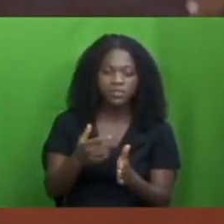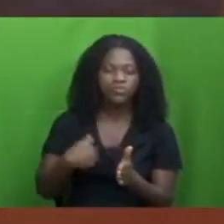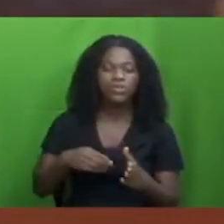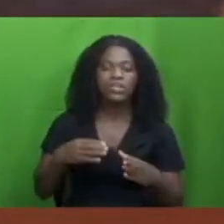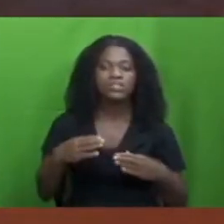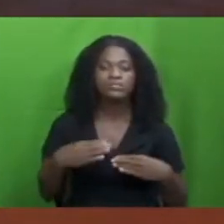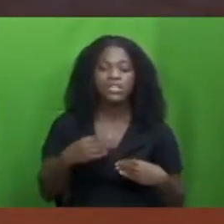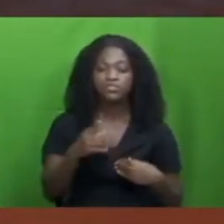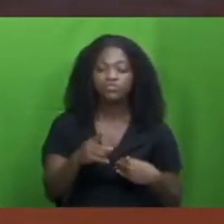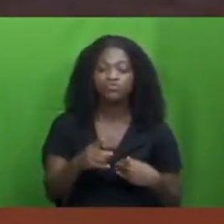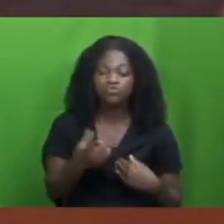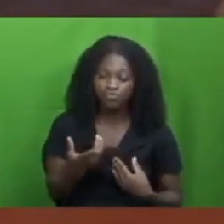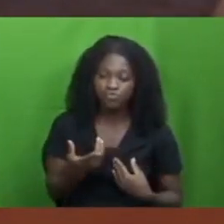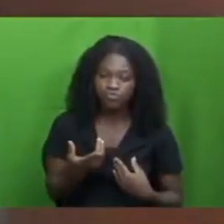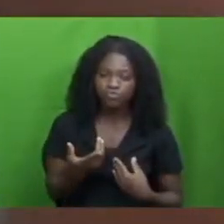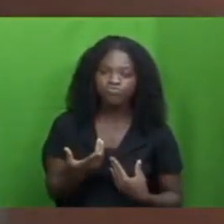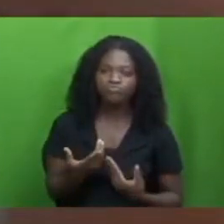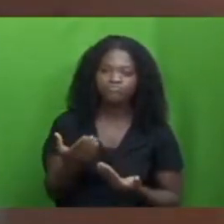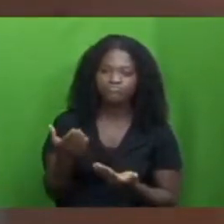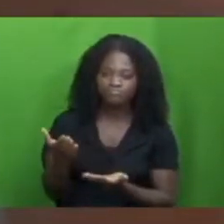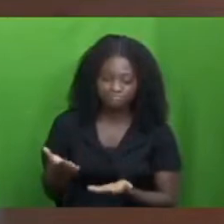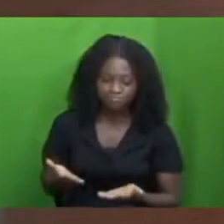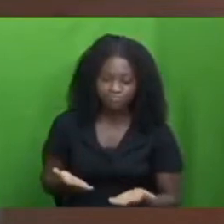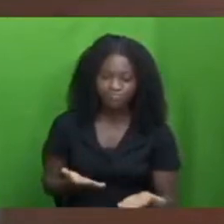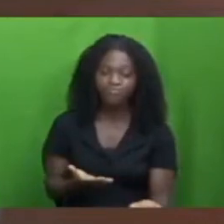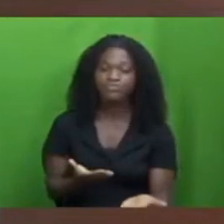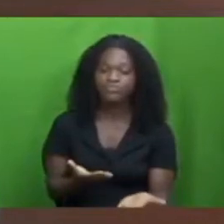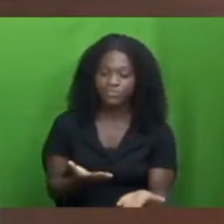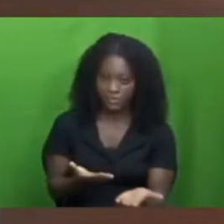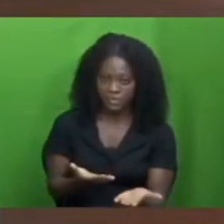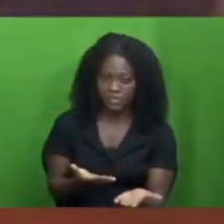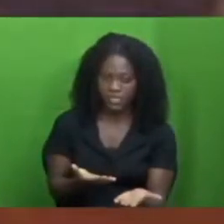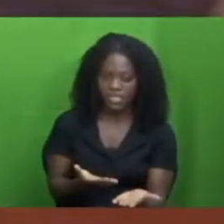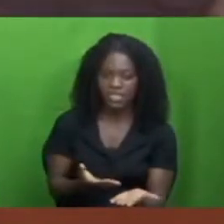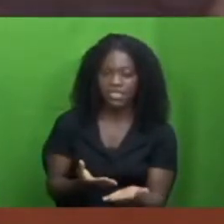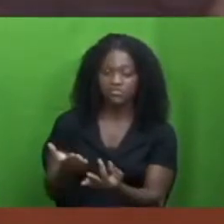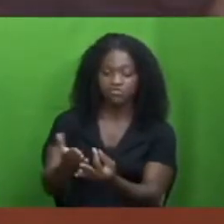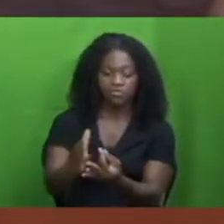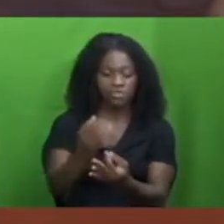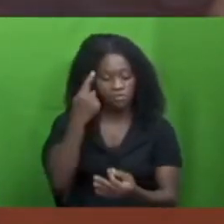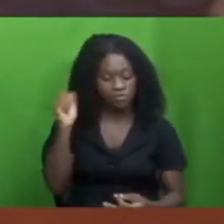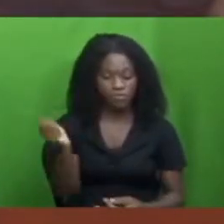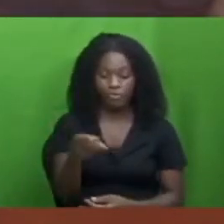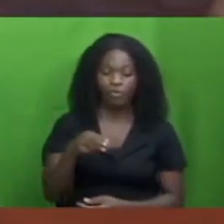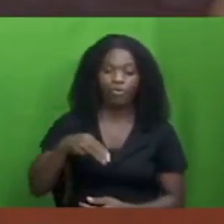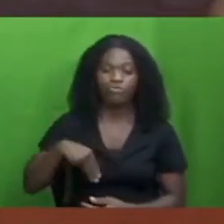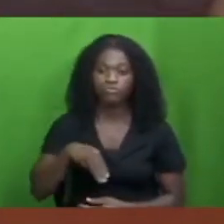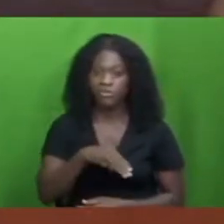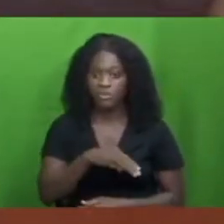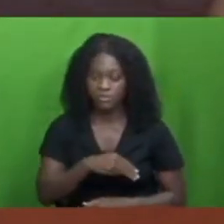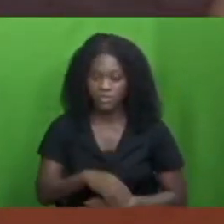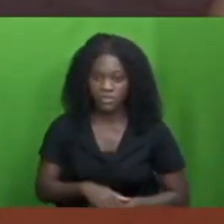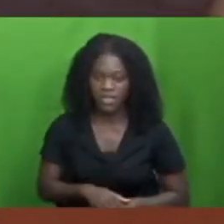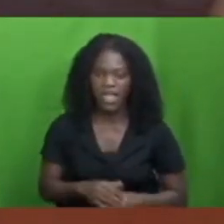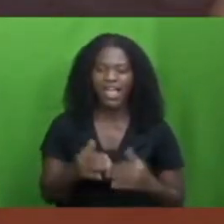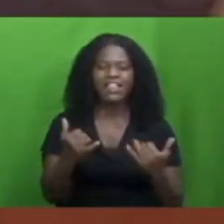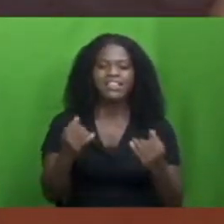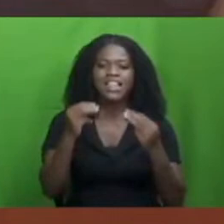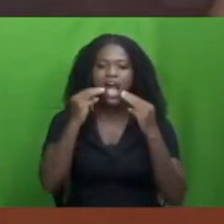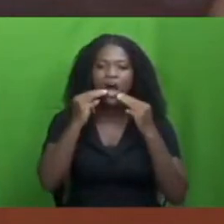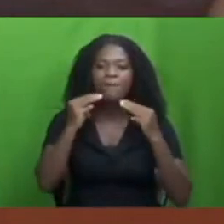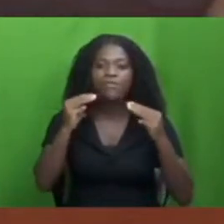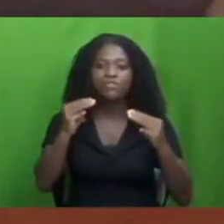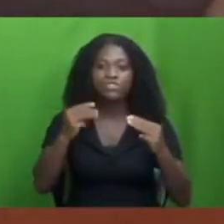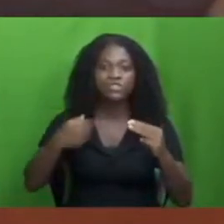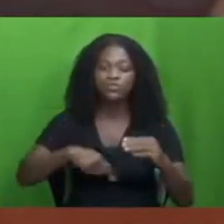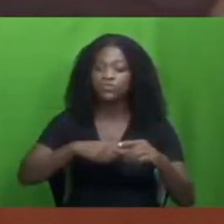So, Honorable Minister for Finance, we take it that you have accordingly laid the statement,